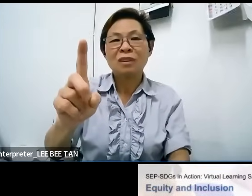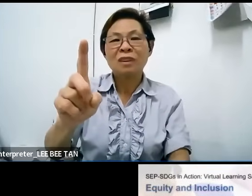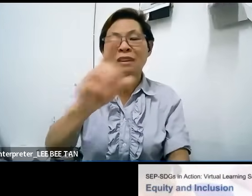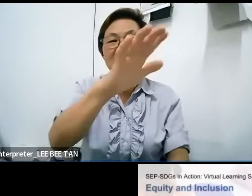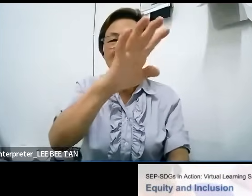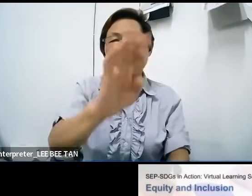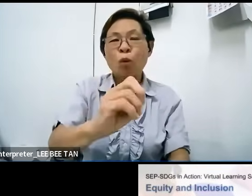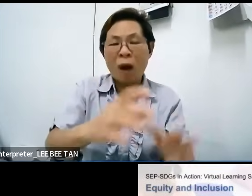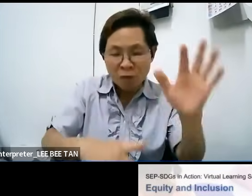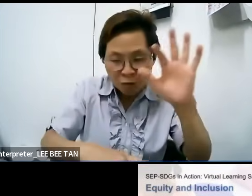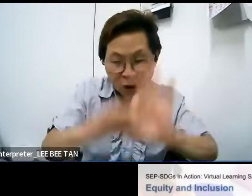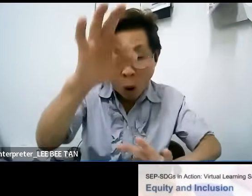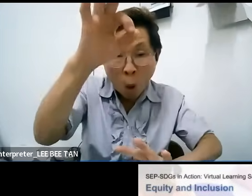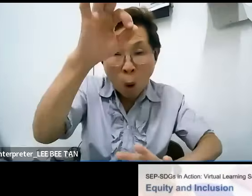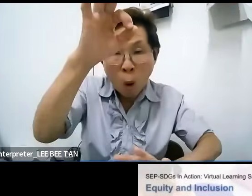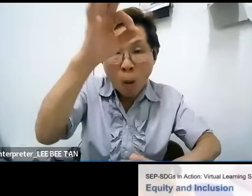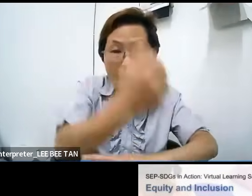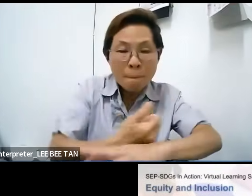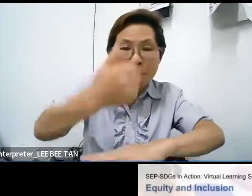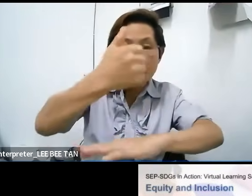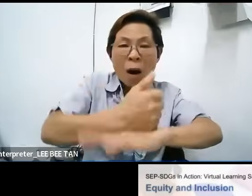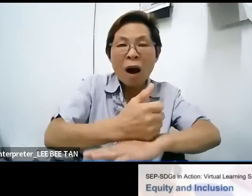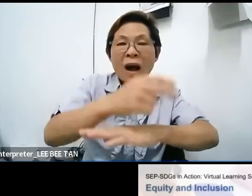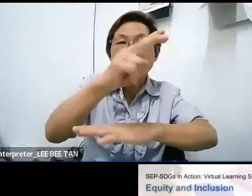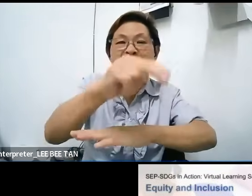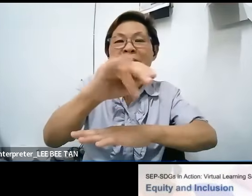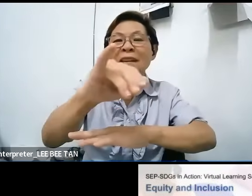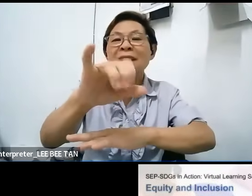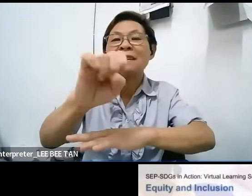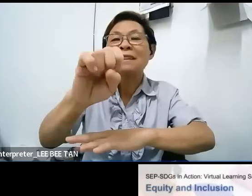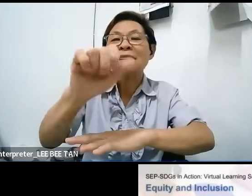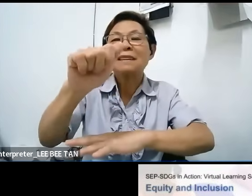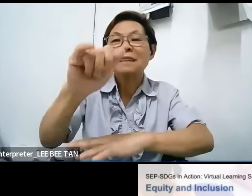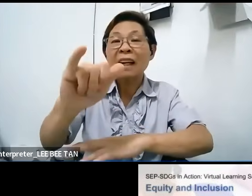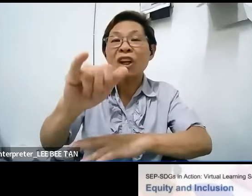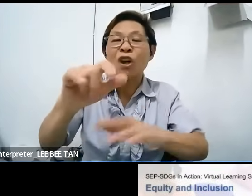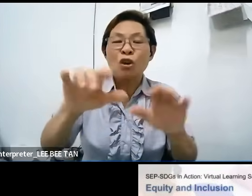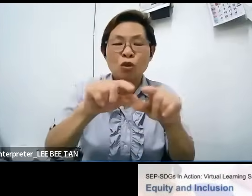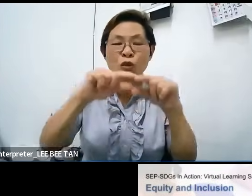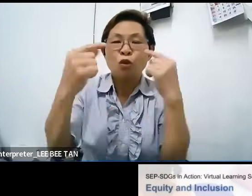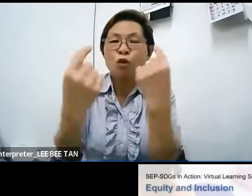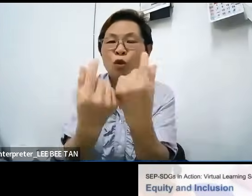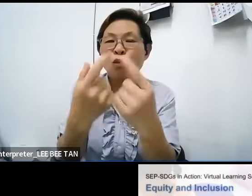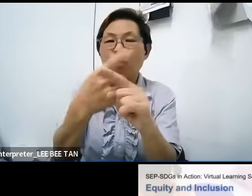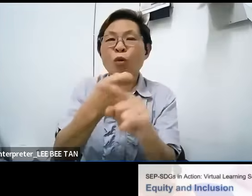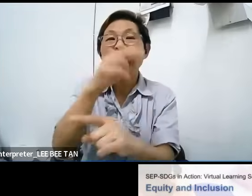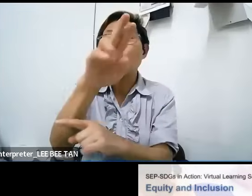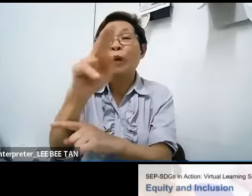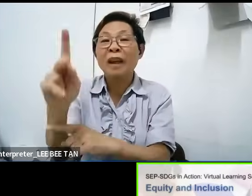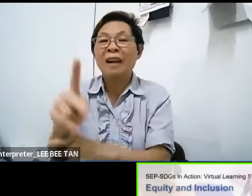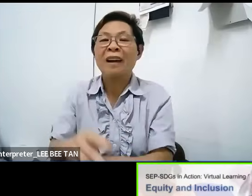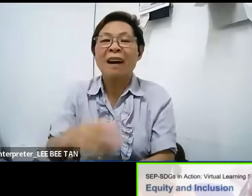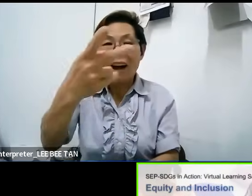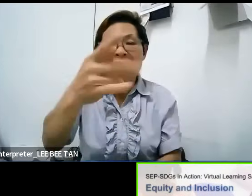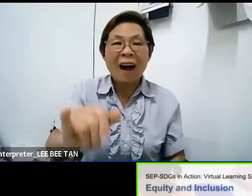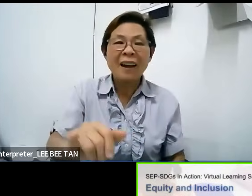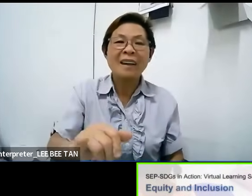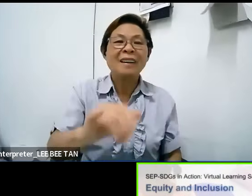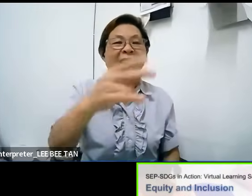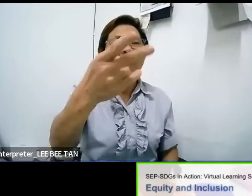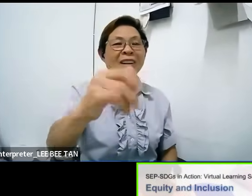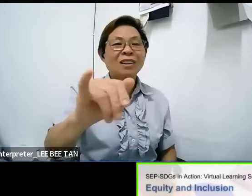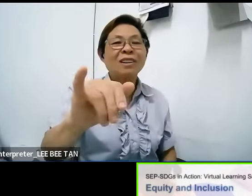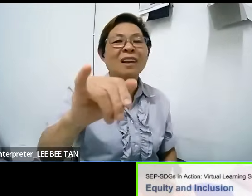and founder of the Nisai Group from the United Kingdom. Hi, Dr. Dhruv. Hi, how are you? Hi,